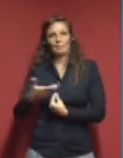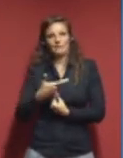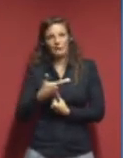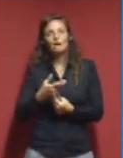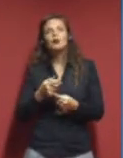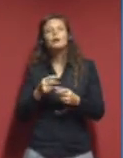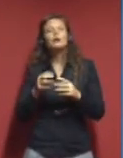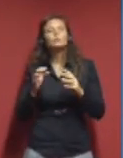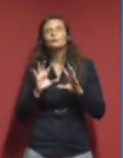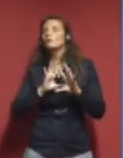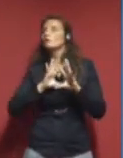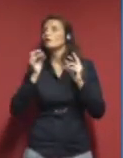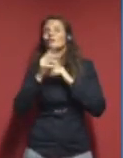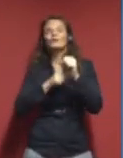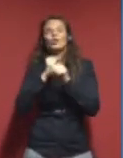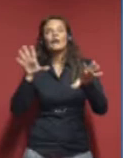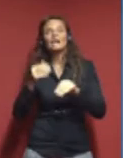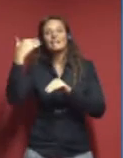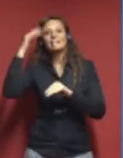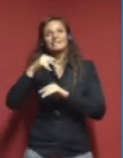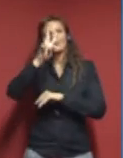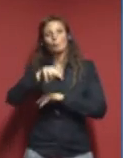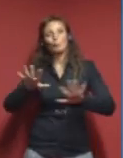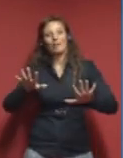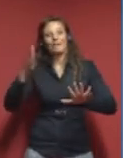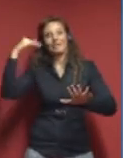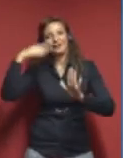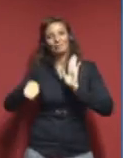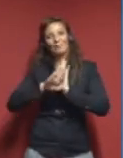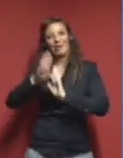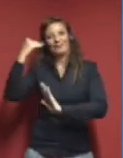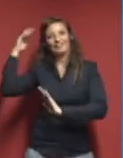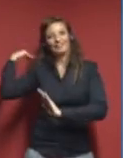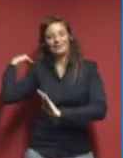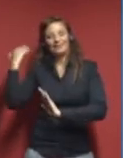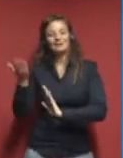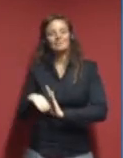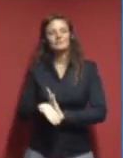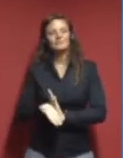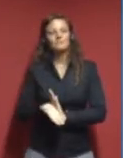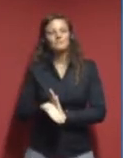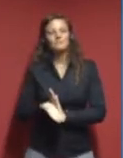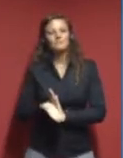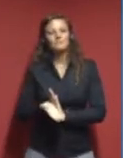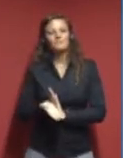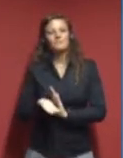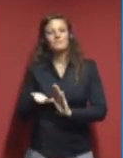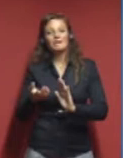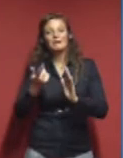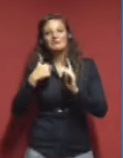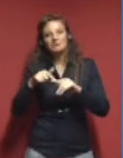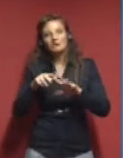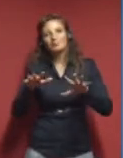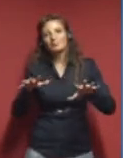in 2010. We basically had access to a laser cutter, got really used to it, started for cutting pizza